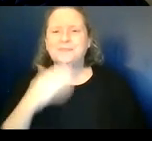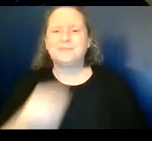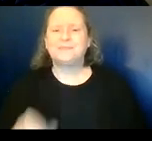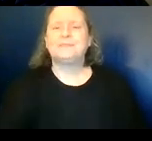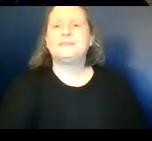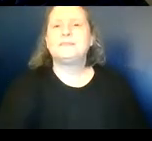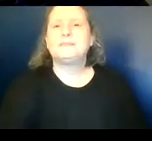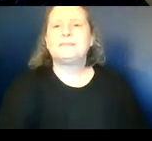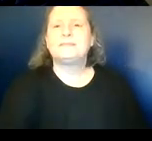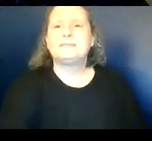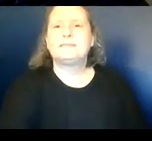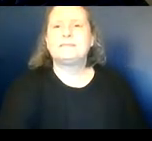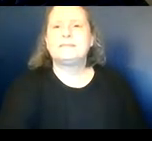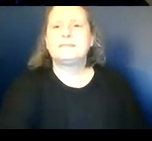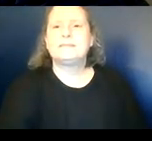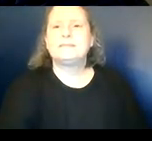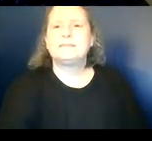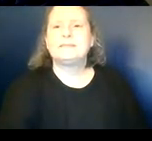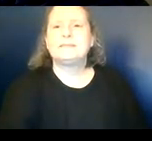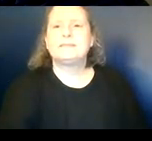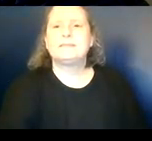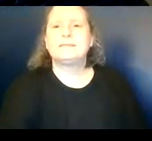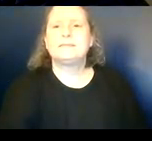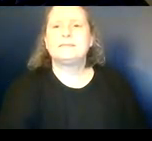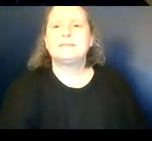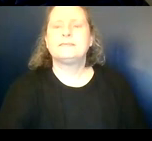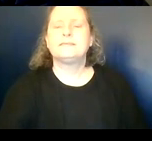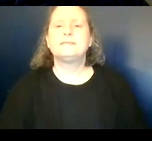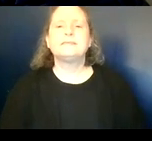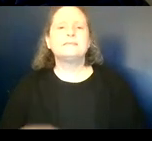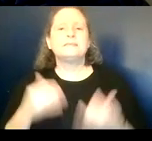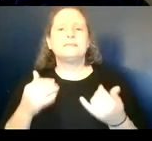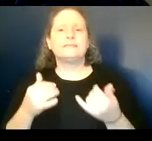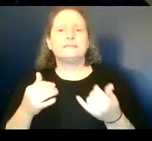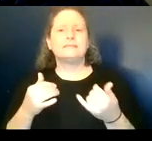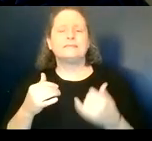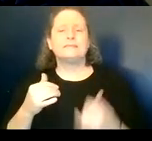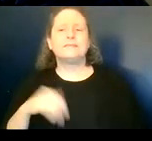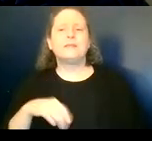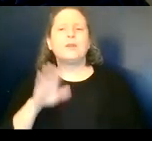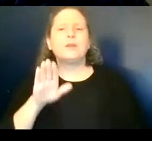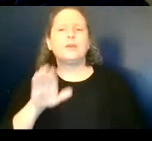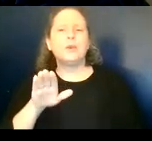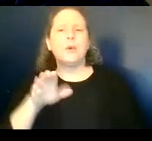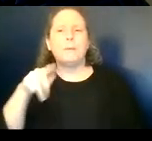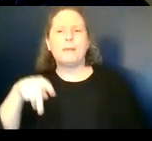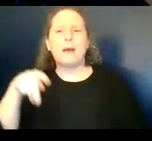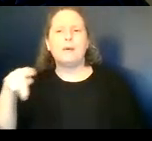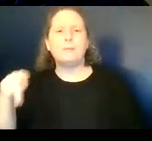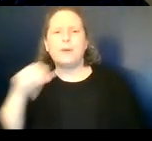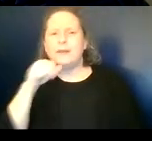this is Christine. If I may interrupt, your PowerPoint presentation does not seem to be